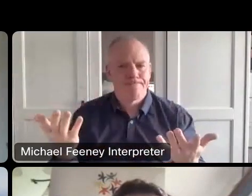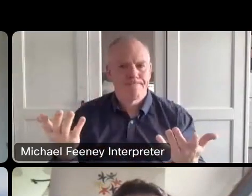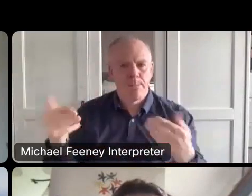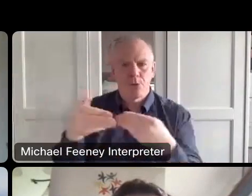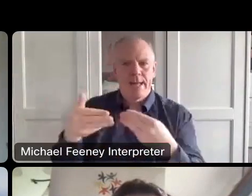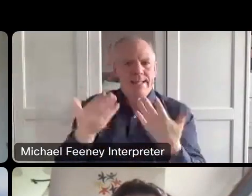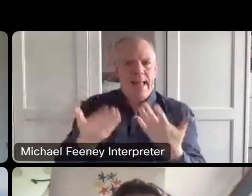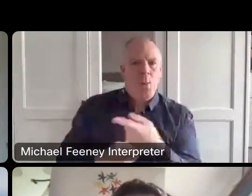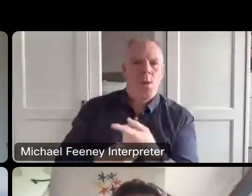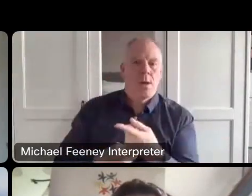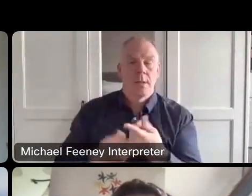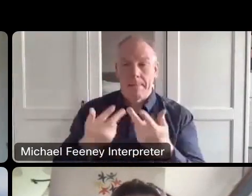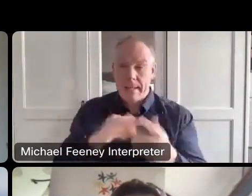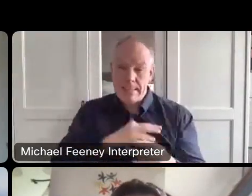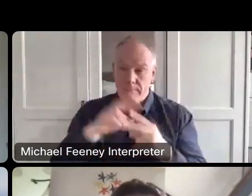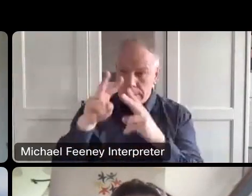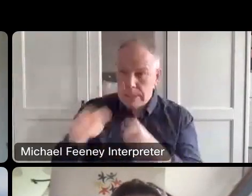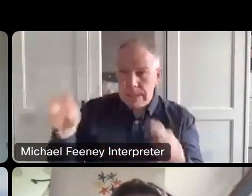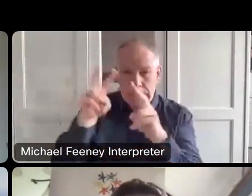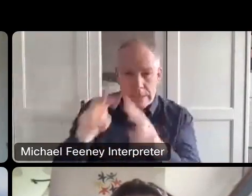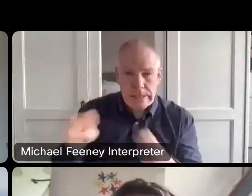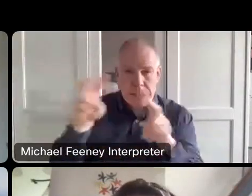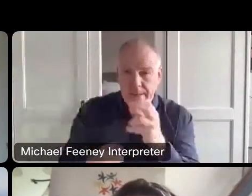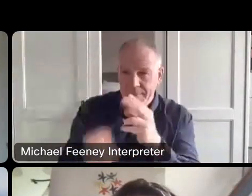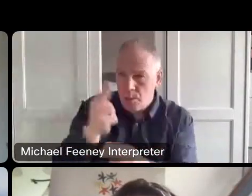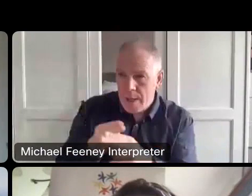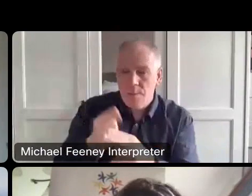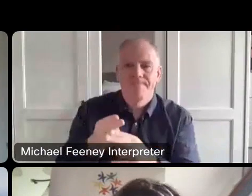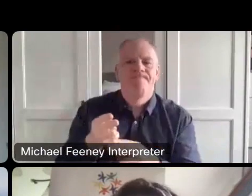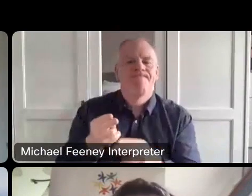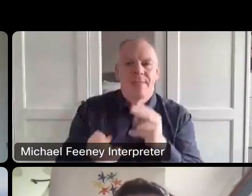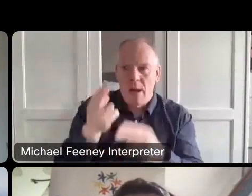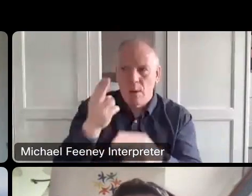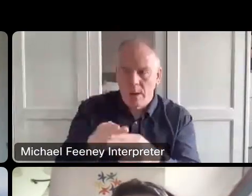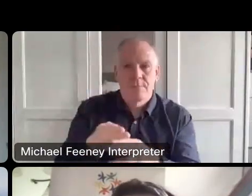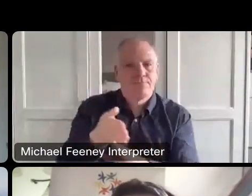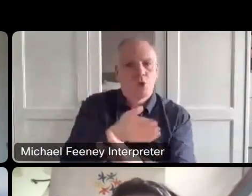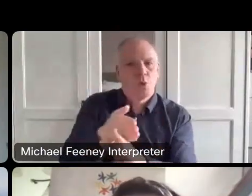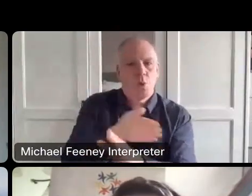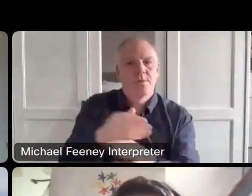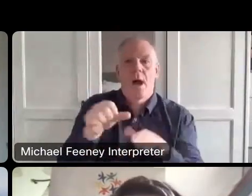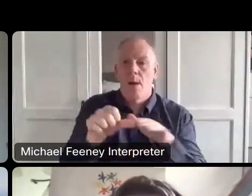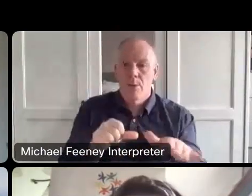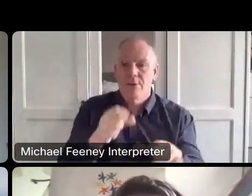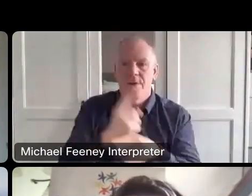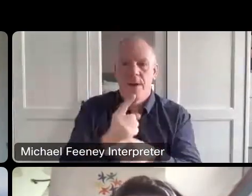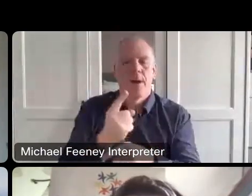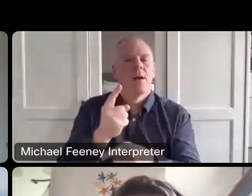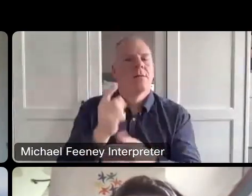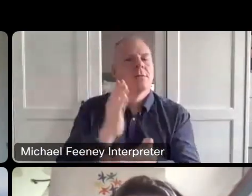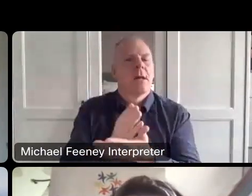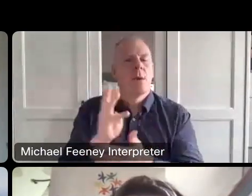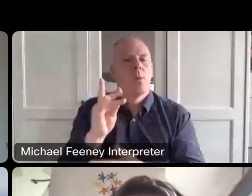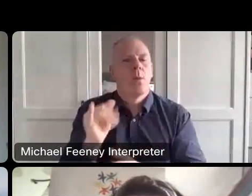I explored, I found out quite early that Tony's operation had been interrupted because